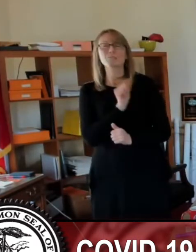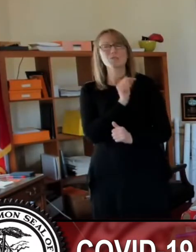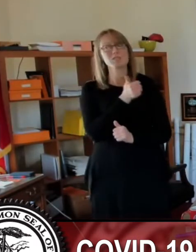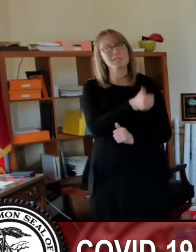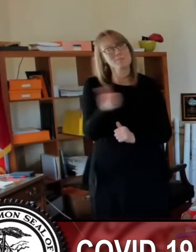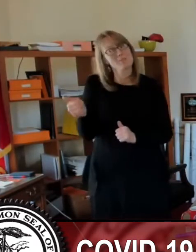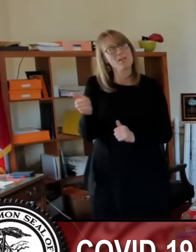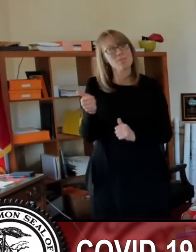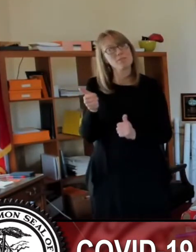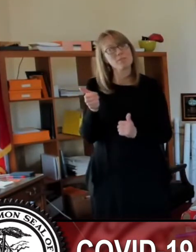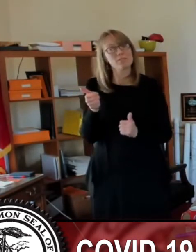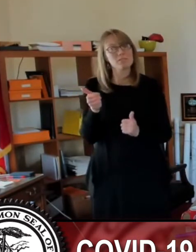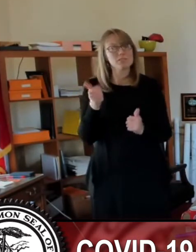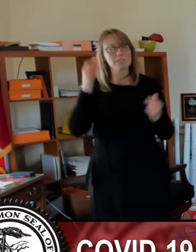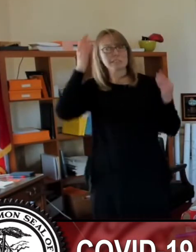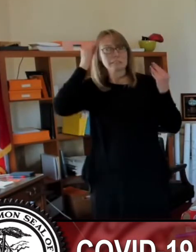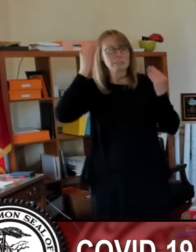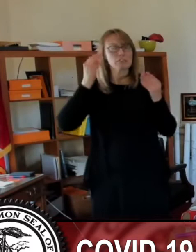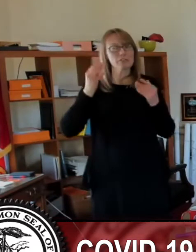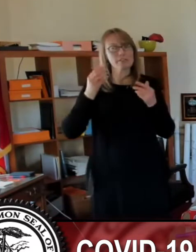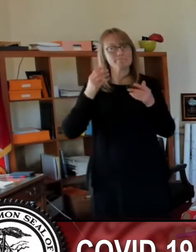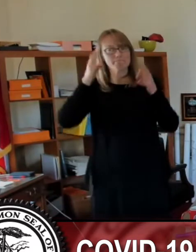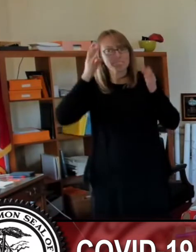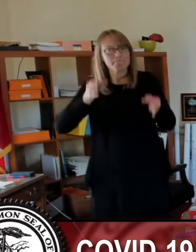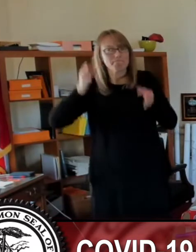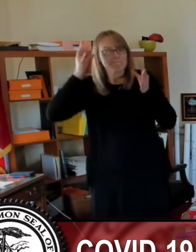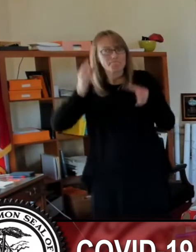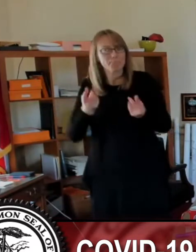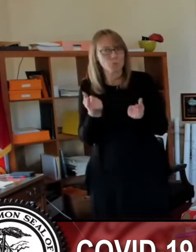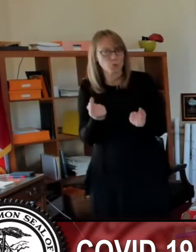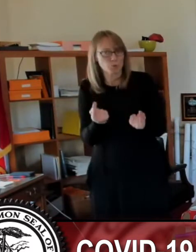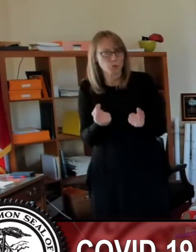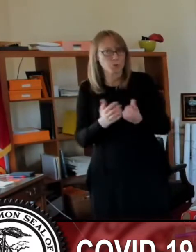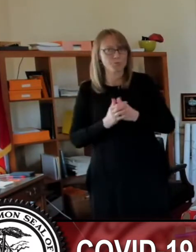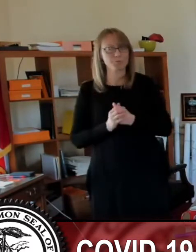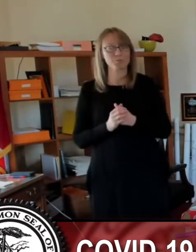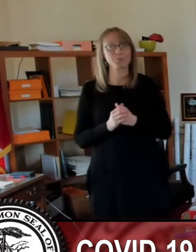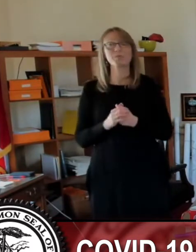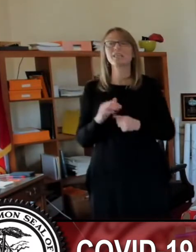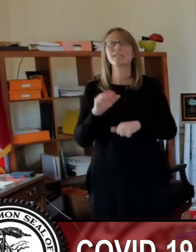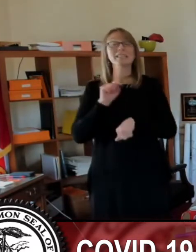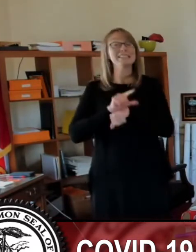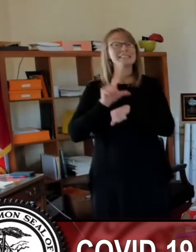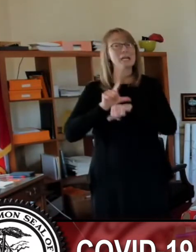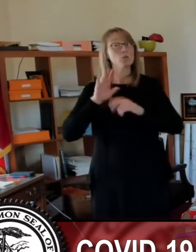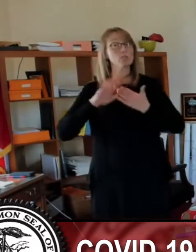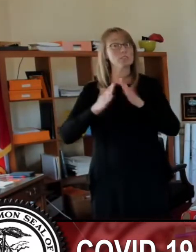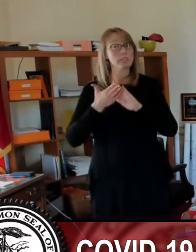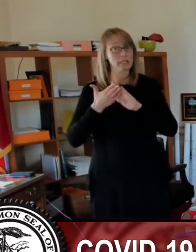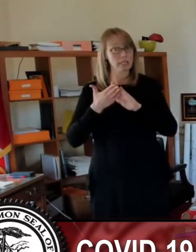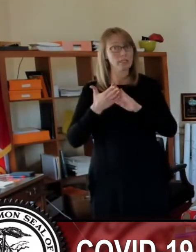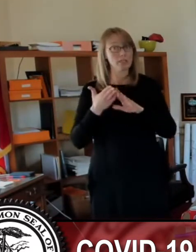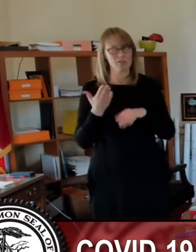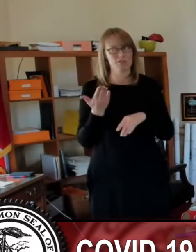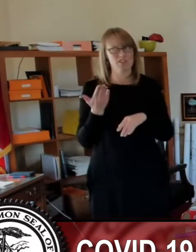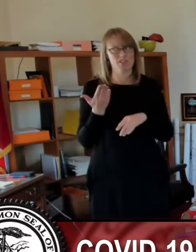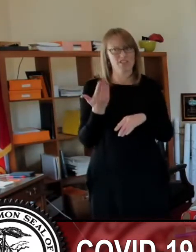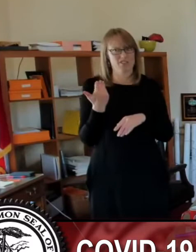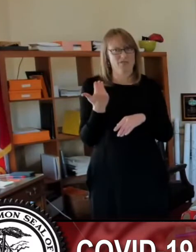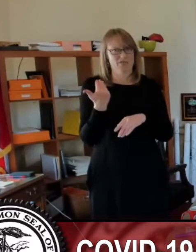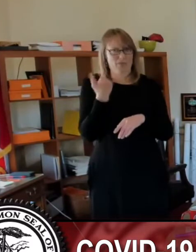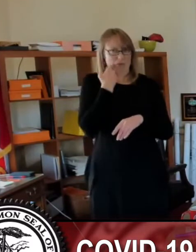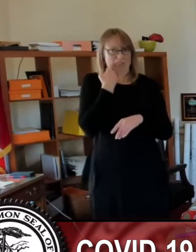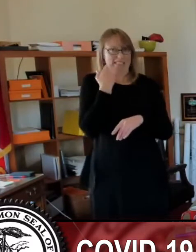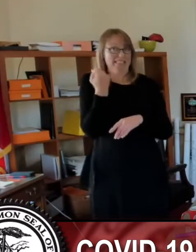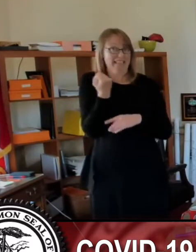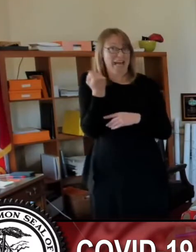The city of St. Louis, and this was as of Saturday, I think was the number, of the people that are in the hospital, and I don't think